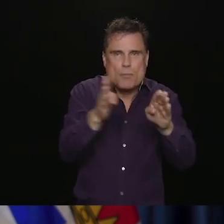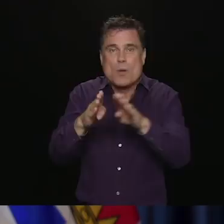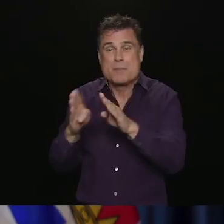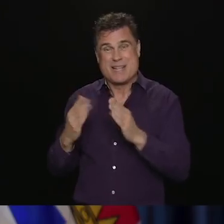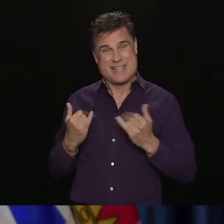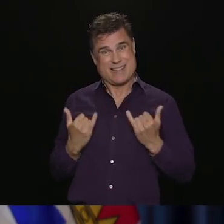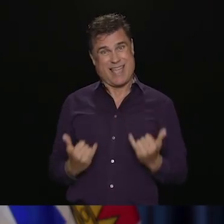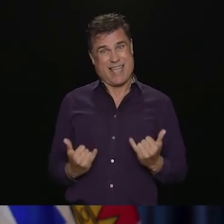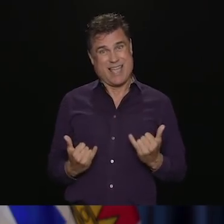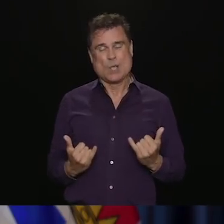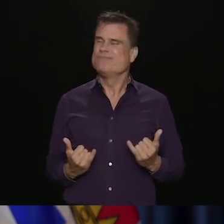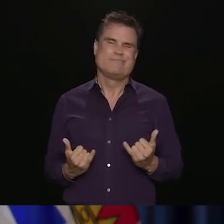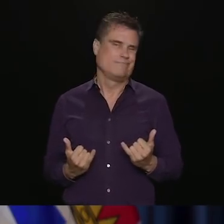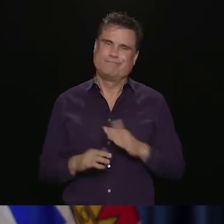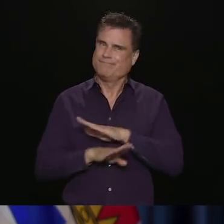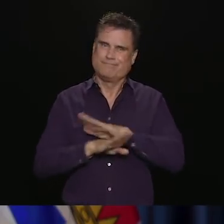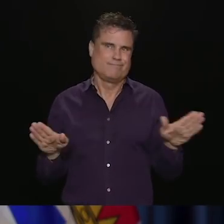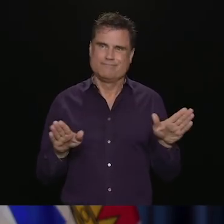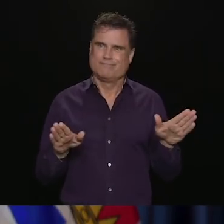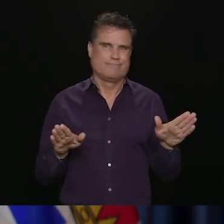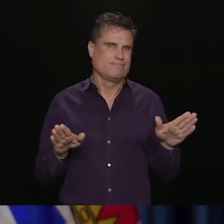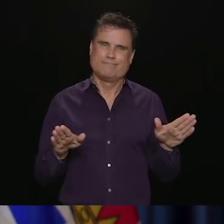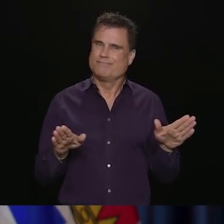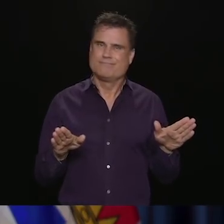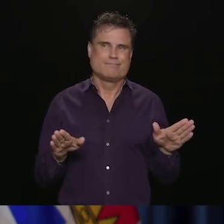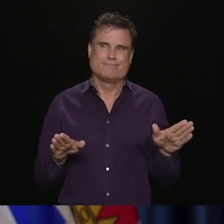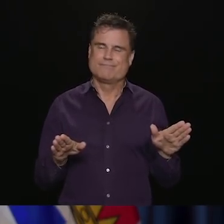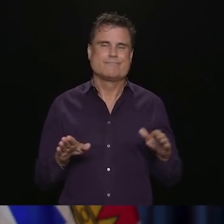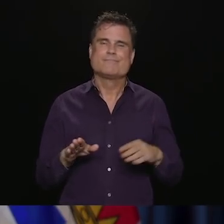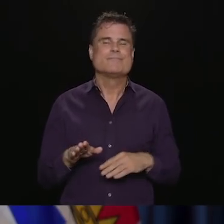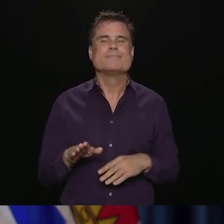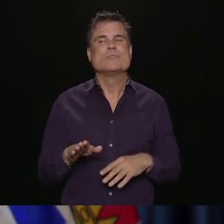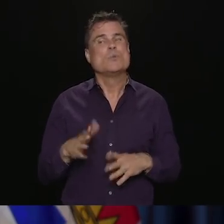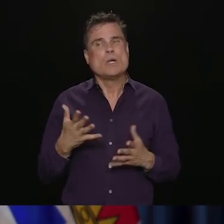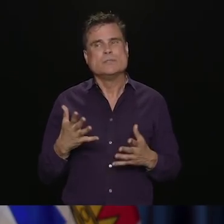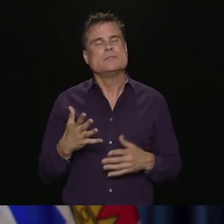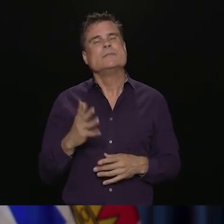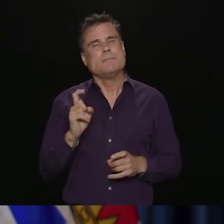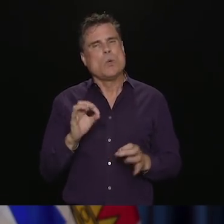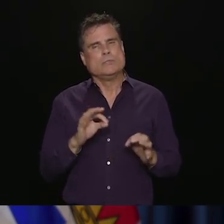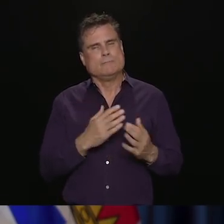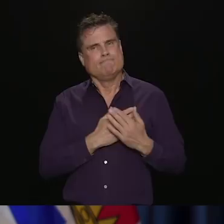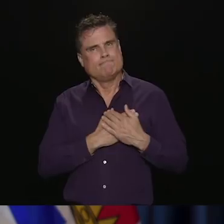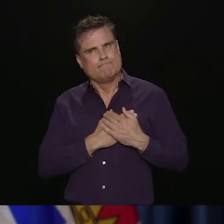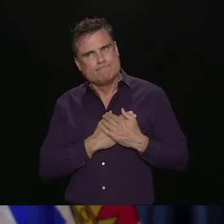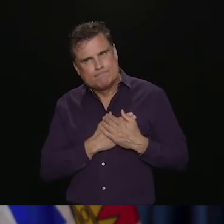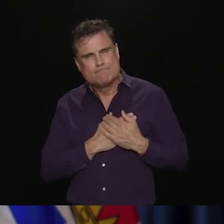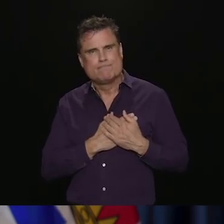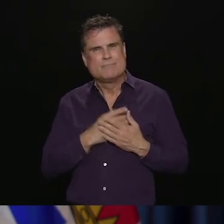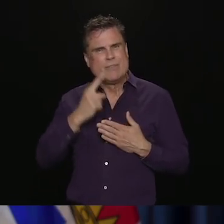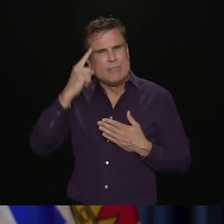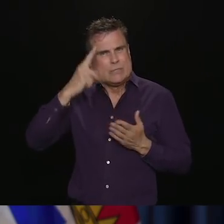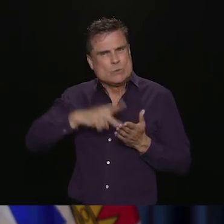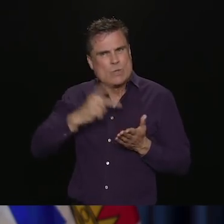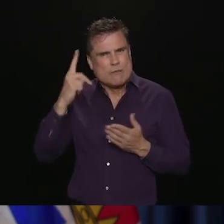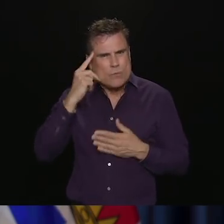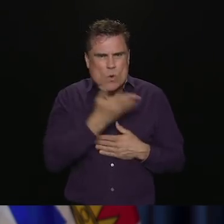this is critically important. We have to think about the people most at risk and the people who most need social